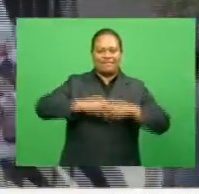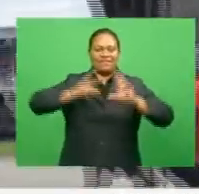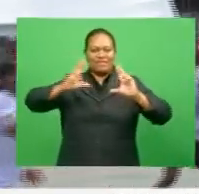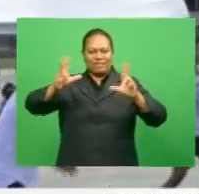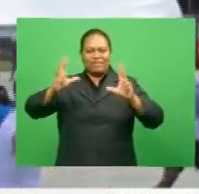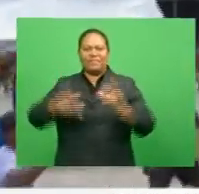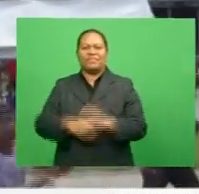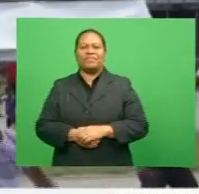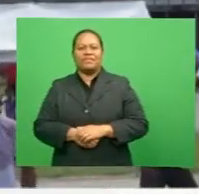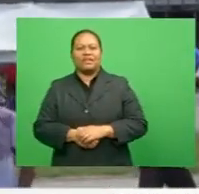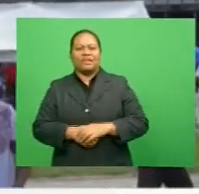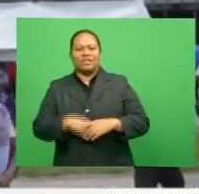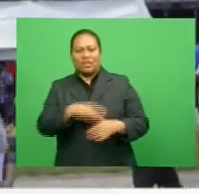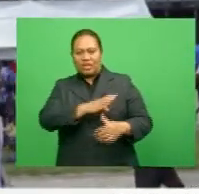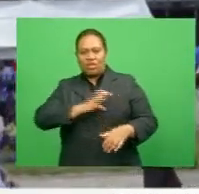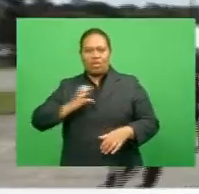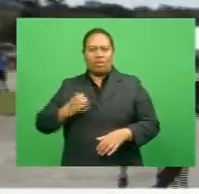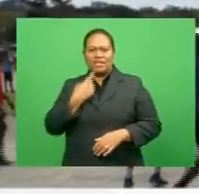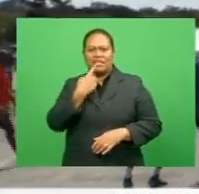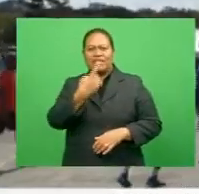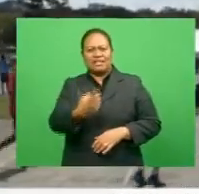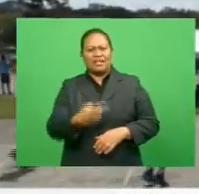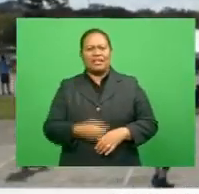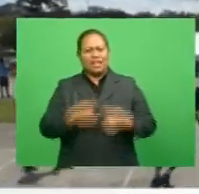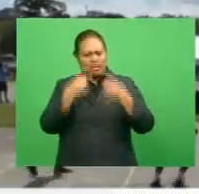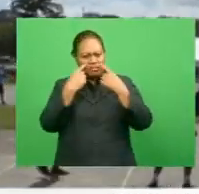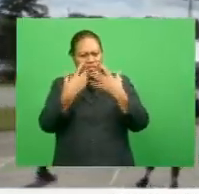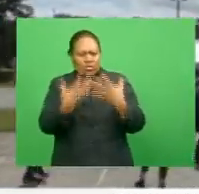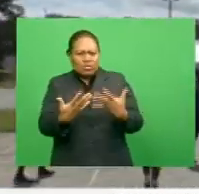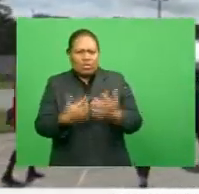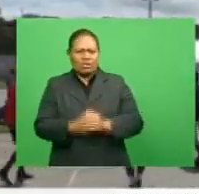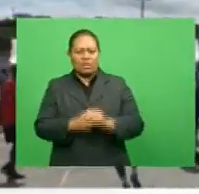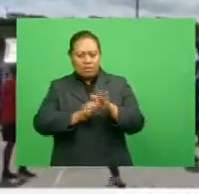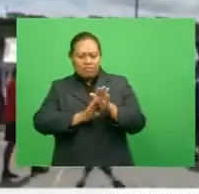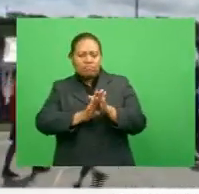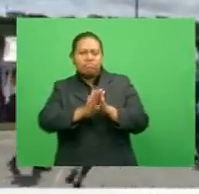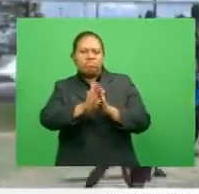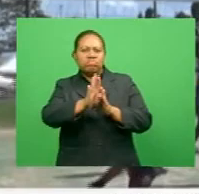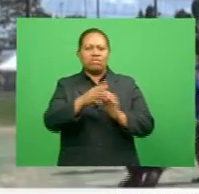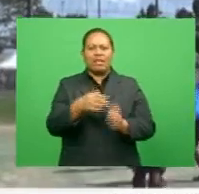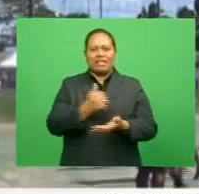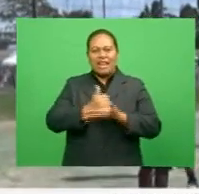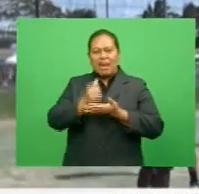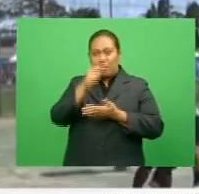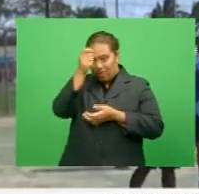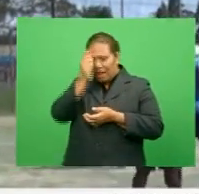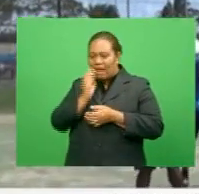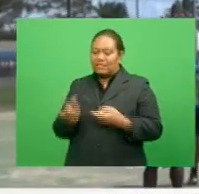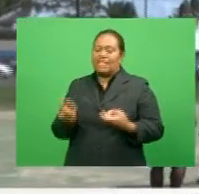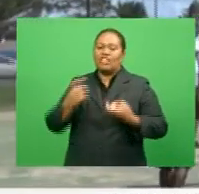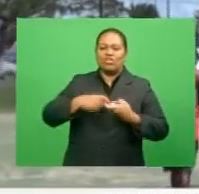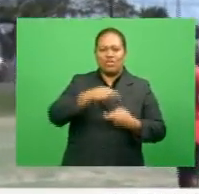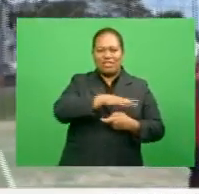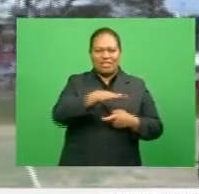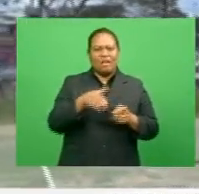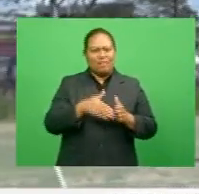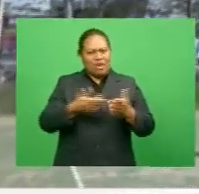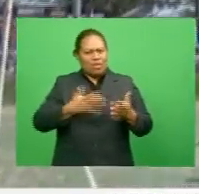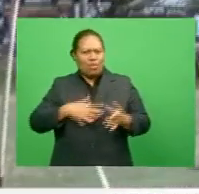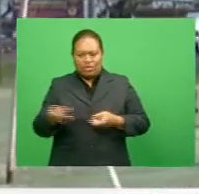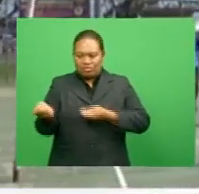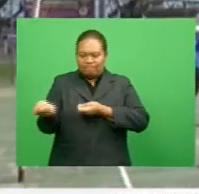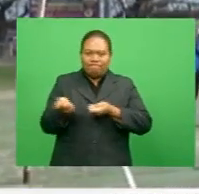Commissioner Ilyesa Raketekete says they have noted a slight increase in the number of clubs joining them, and the thing to do is get them